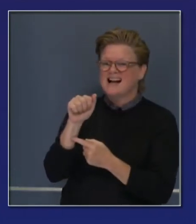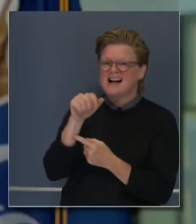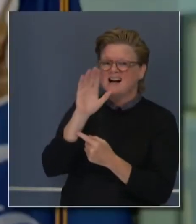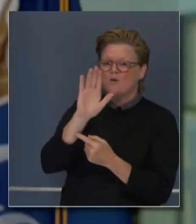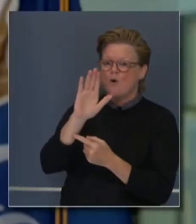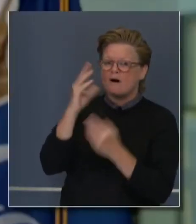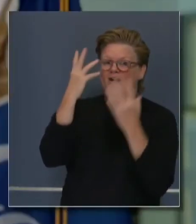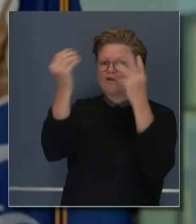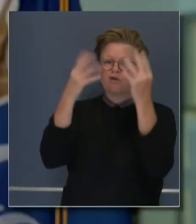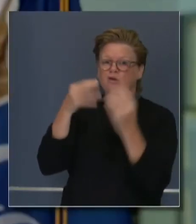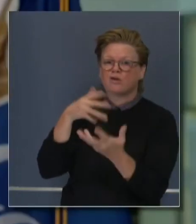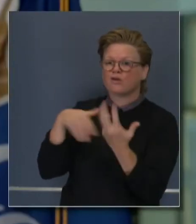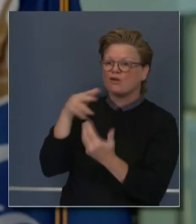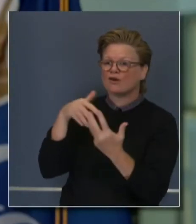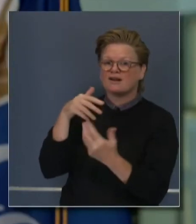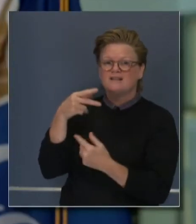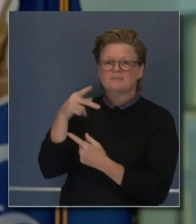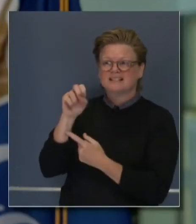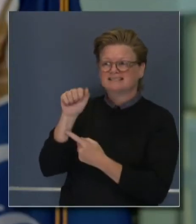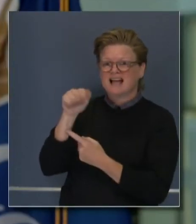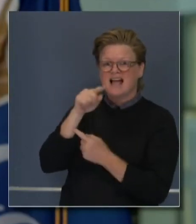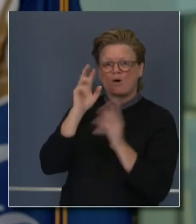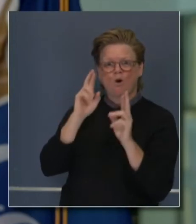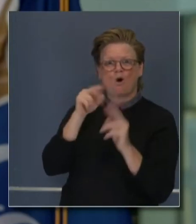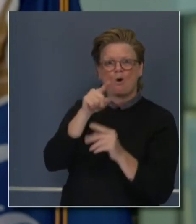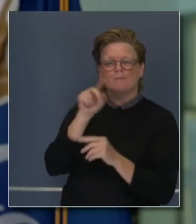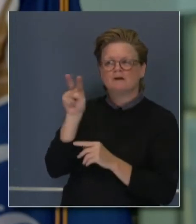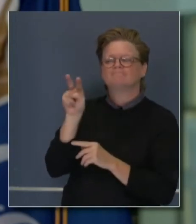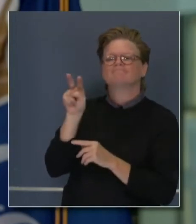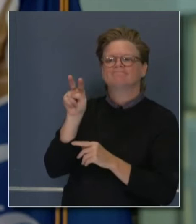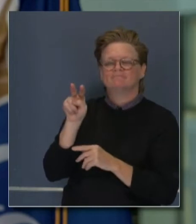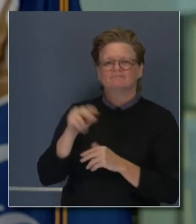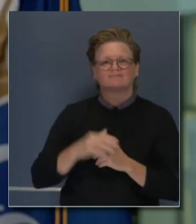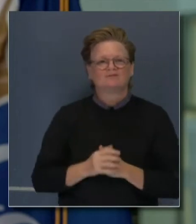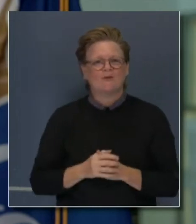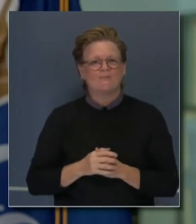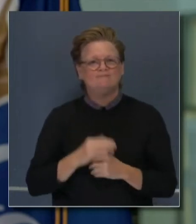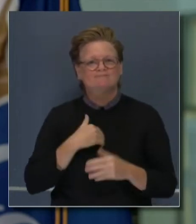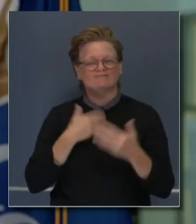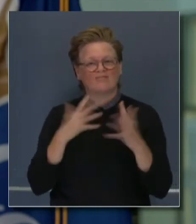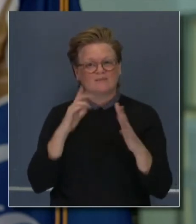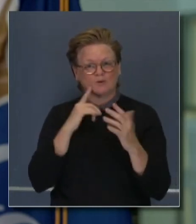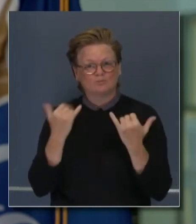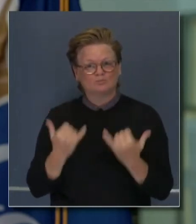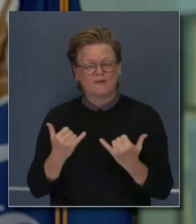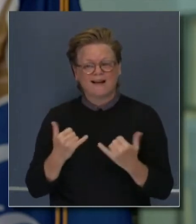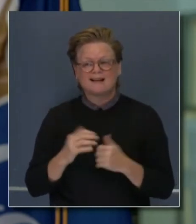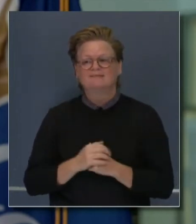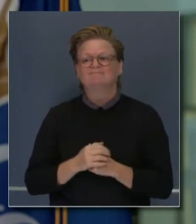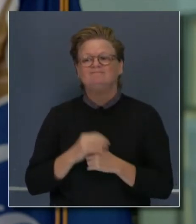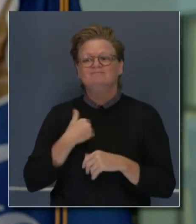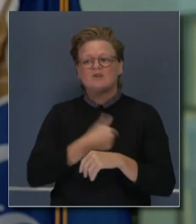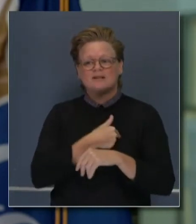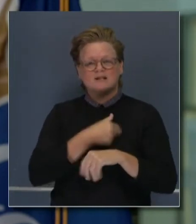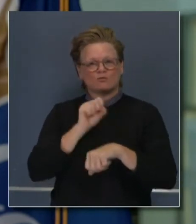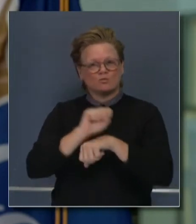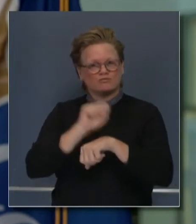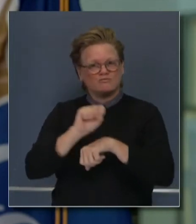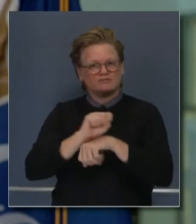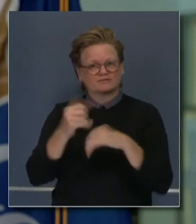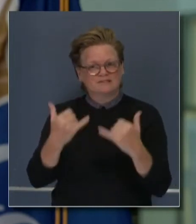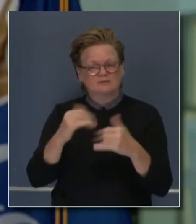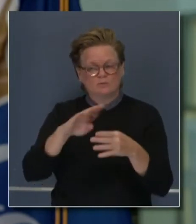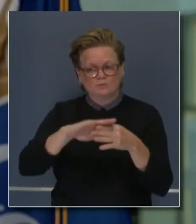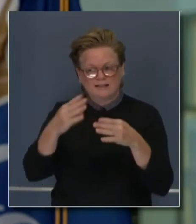today. And we continue in closing to be working next 72 hours with